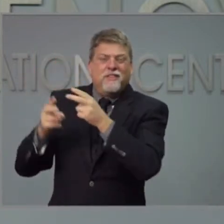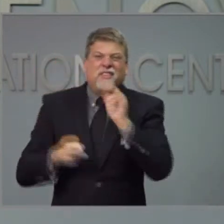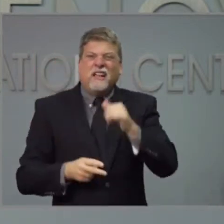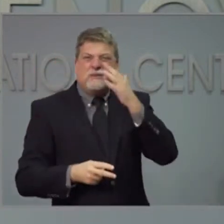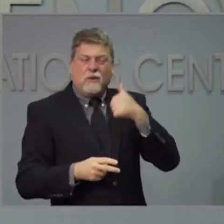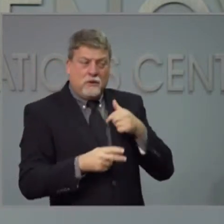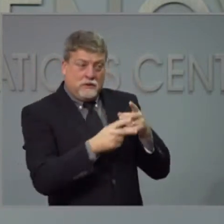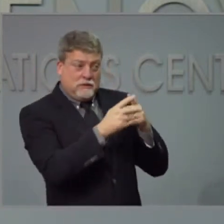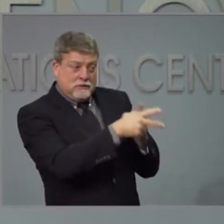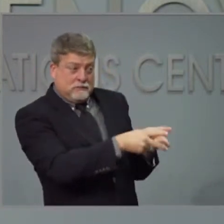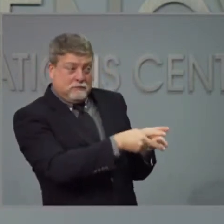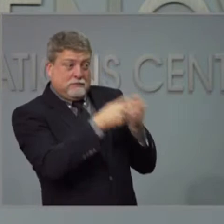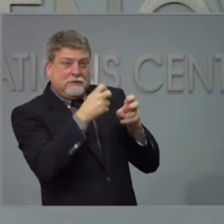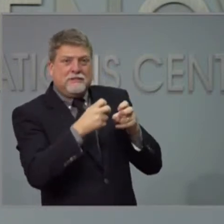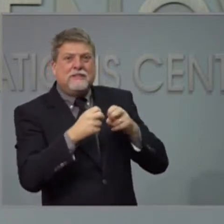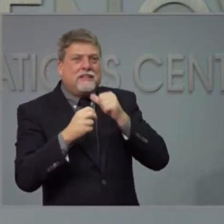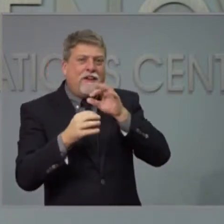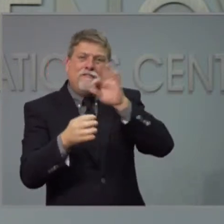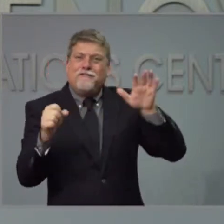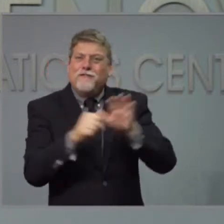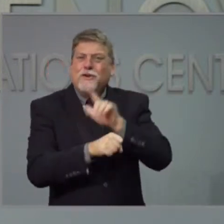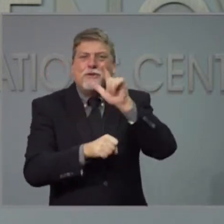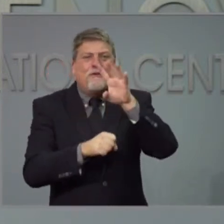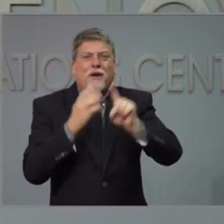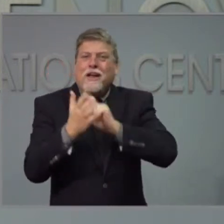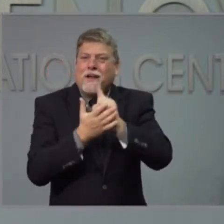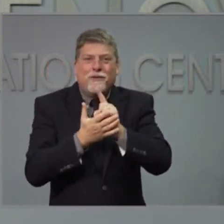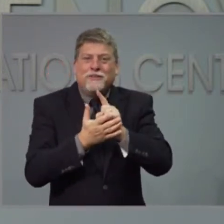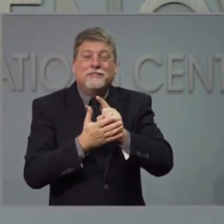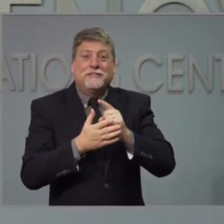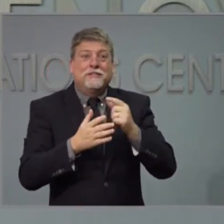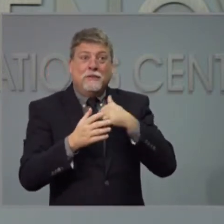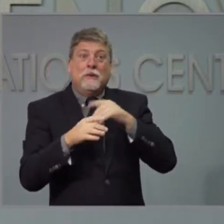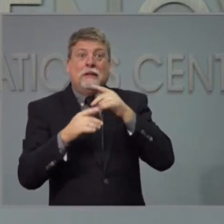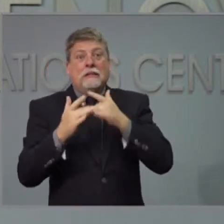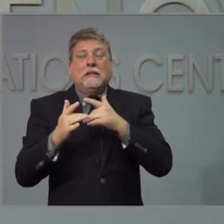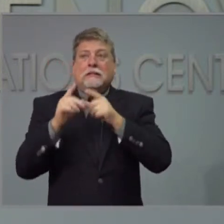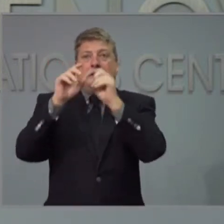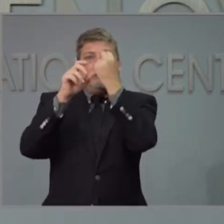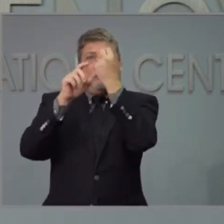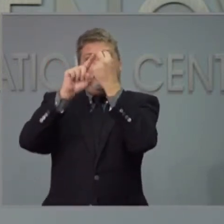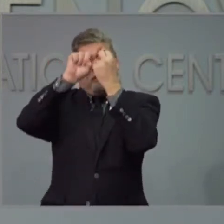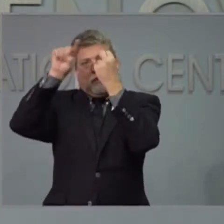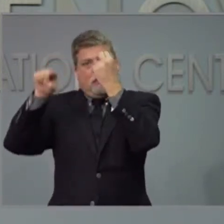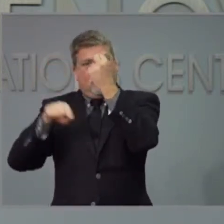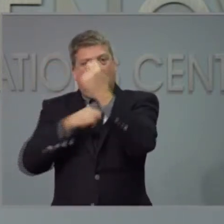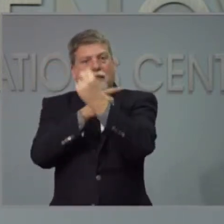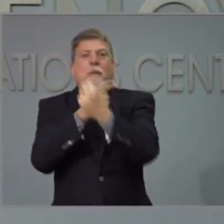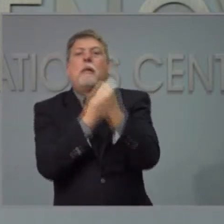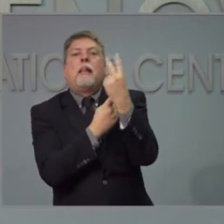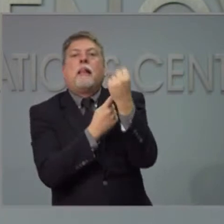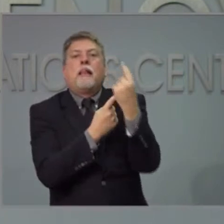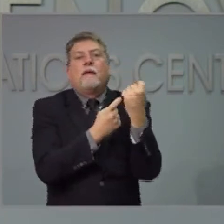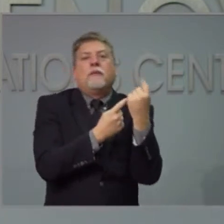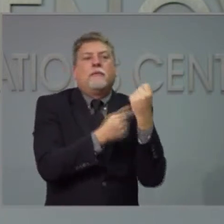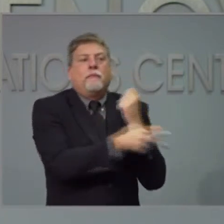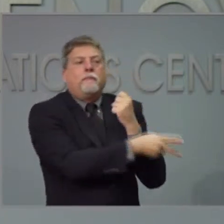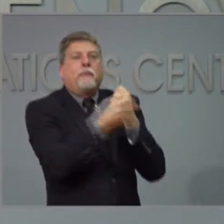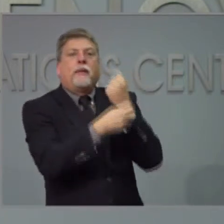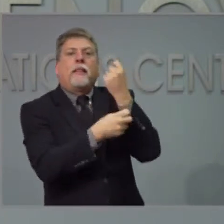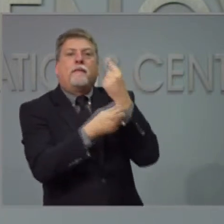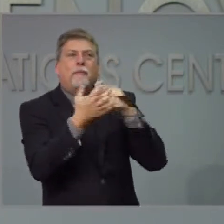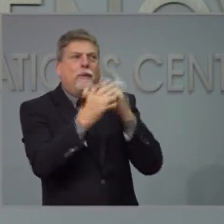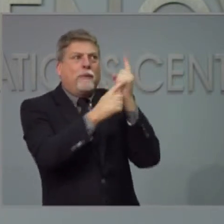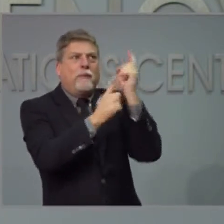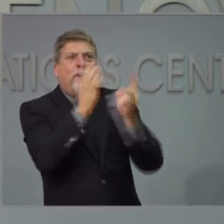be less than 24 hours, and then we'll return to that 24-hour window going forward. It'll just be a slightly different time window. So